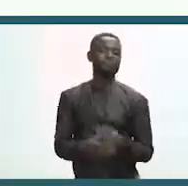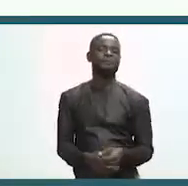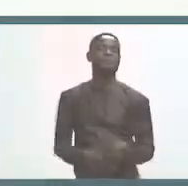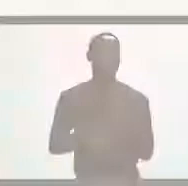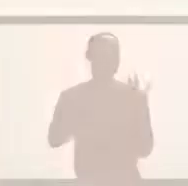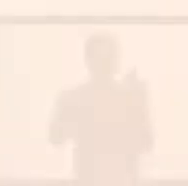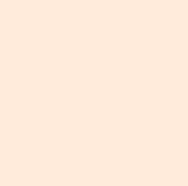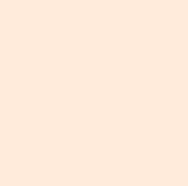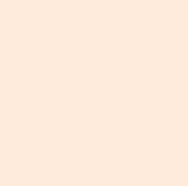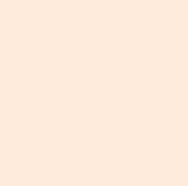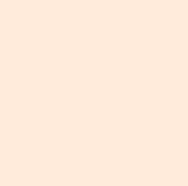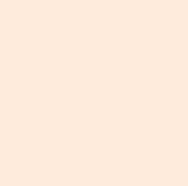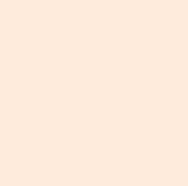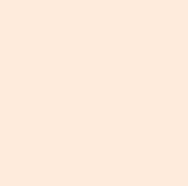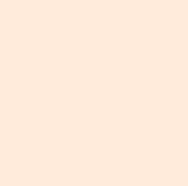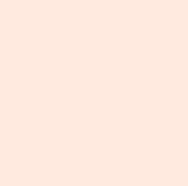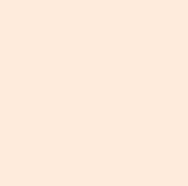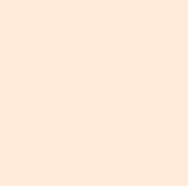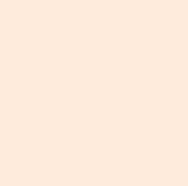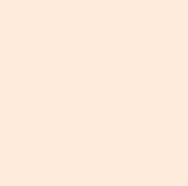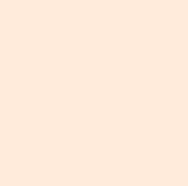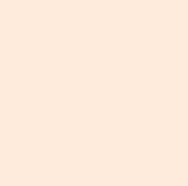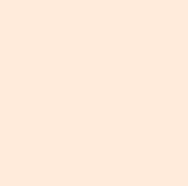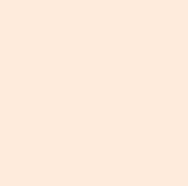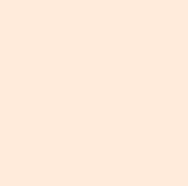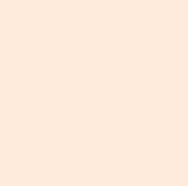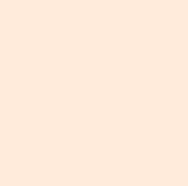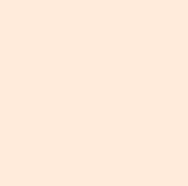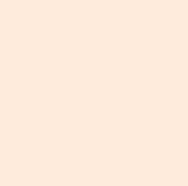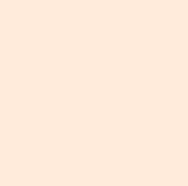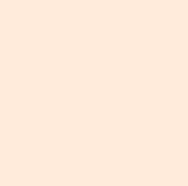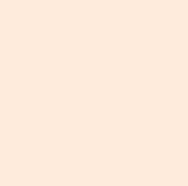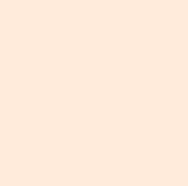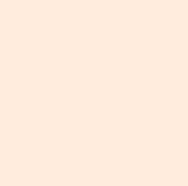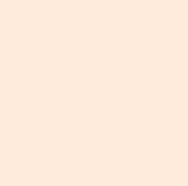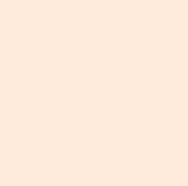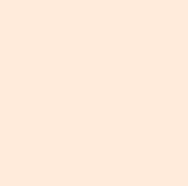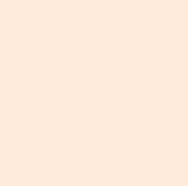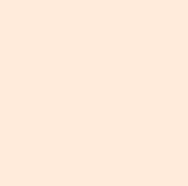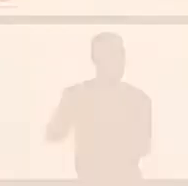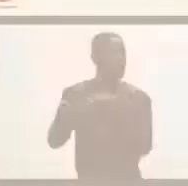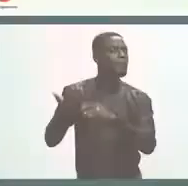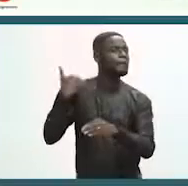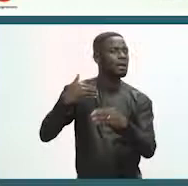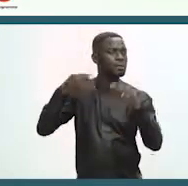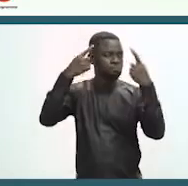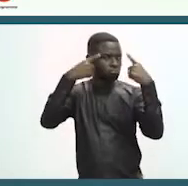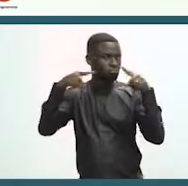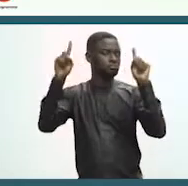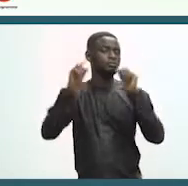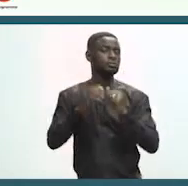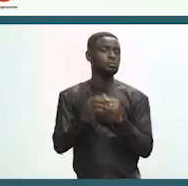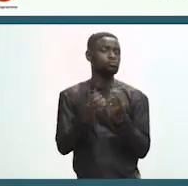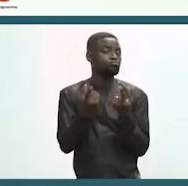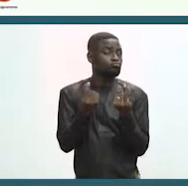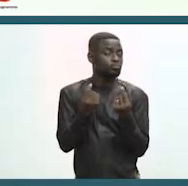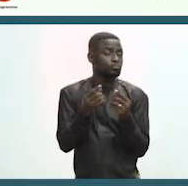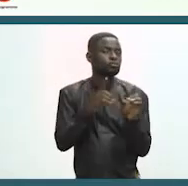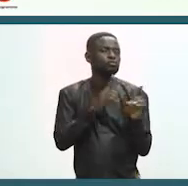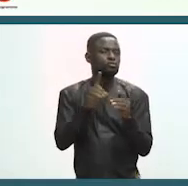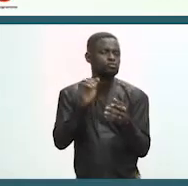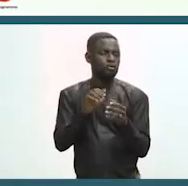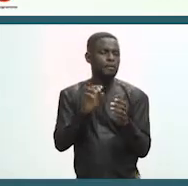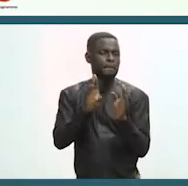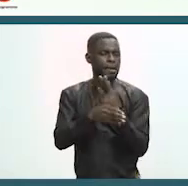Number five, recount your past achievements. Do so by reading